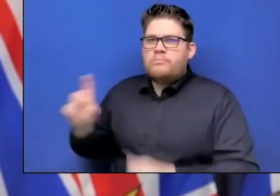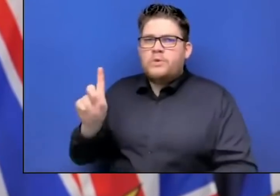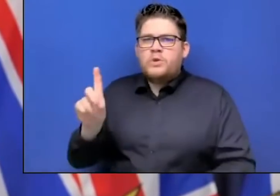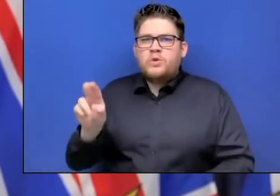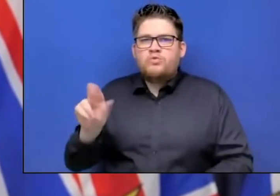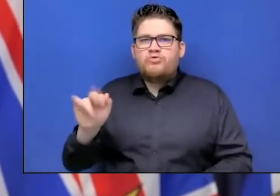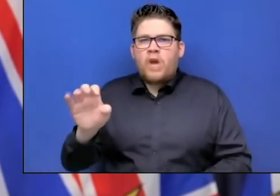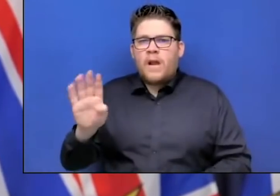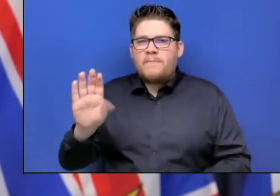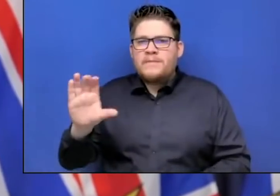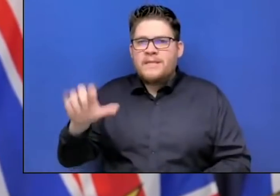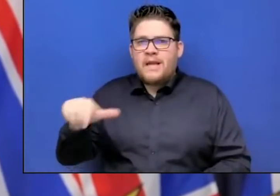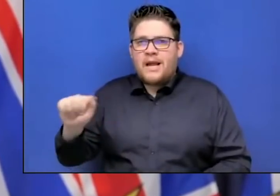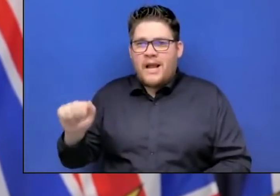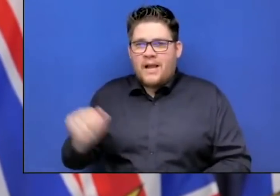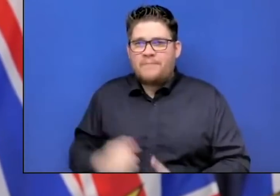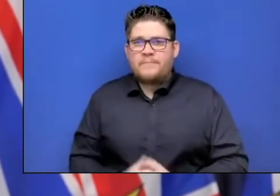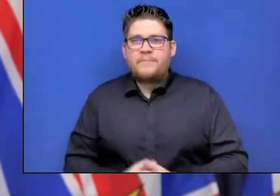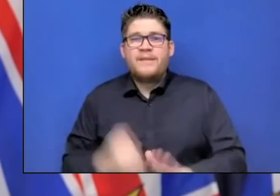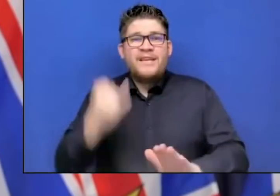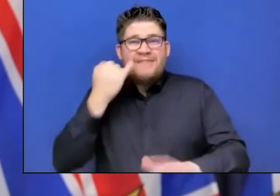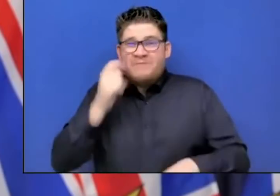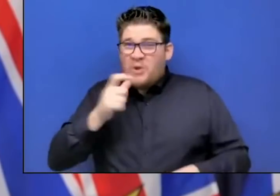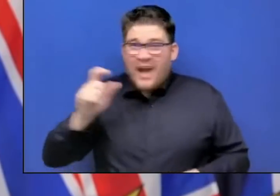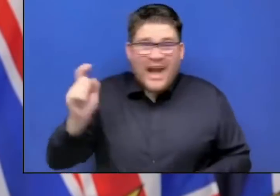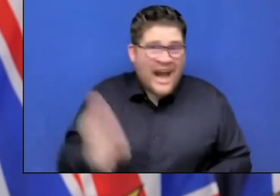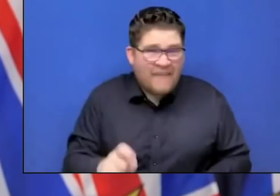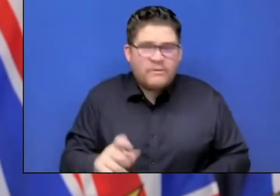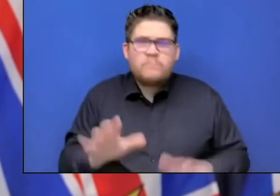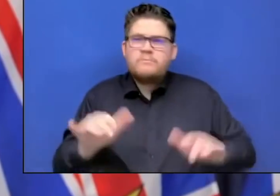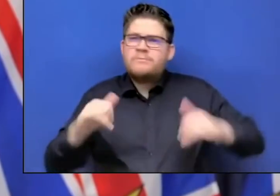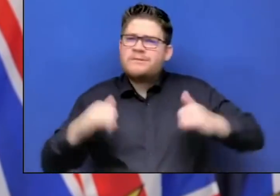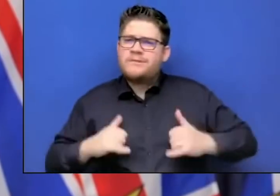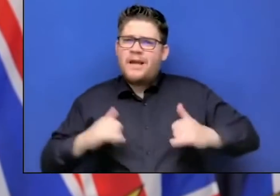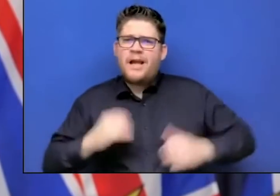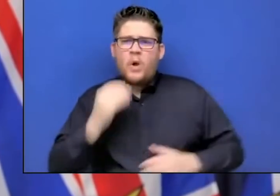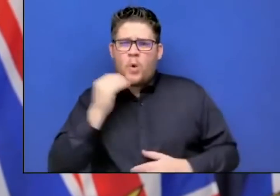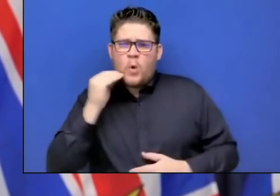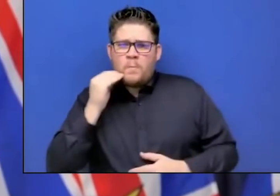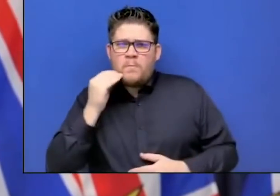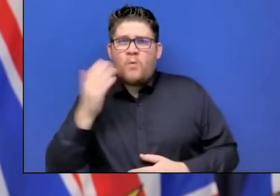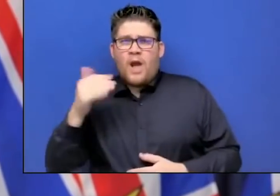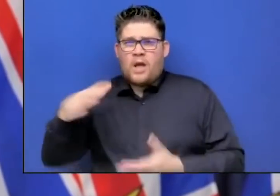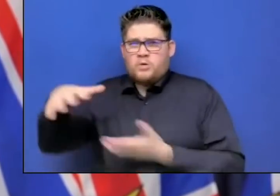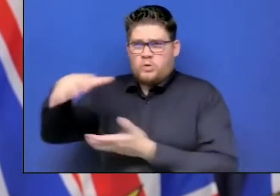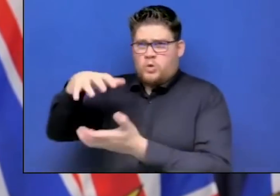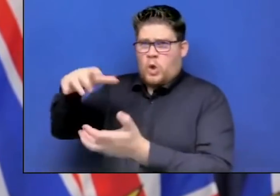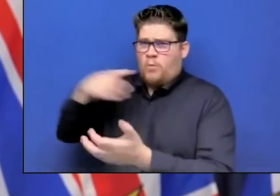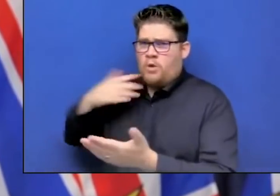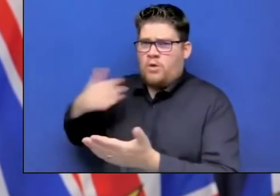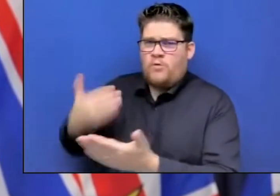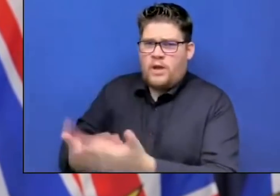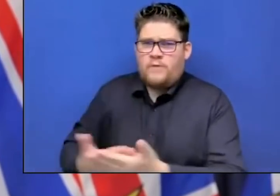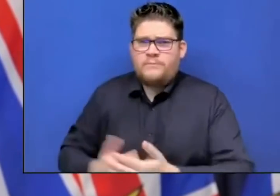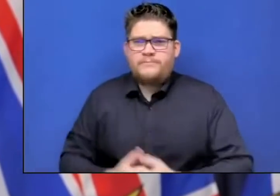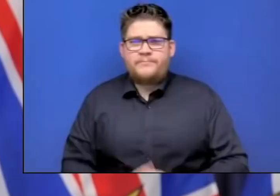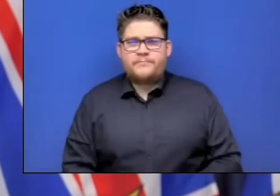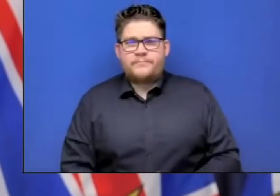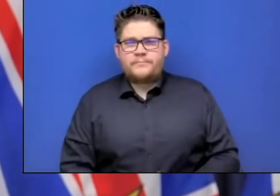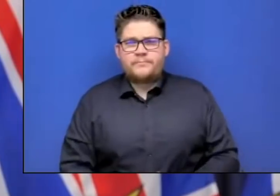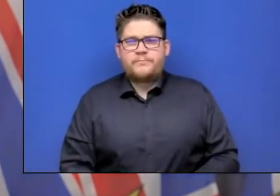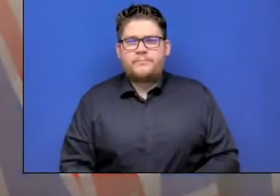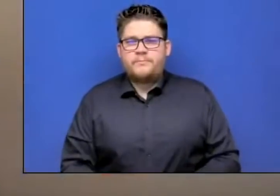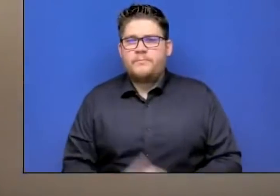would encourage you to stay off the roads through this next storm event. And with that, I would like to now introduce Armel Castellan from Environment